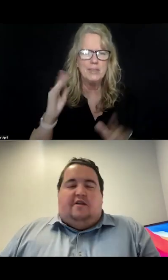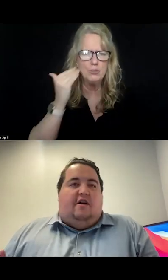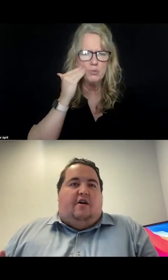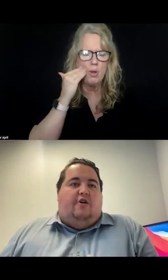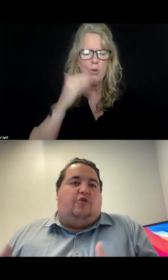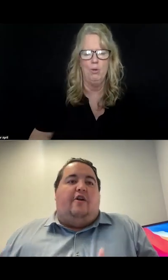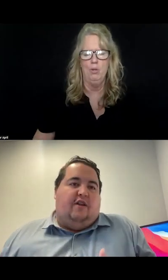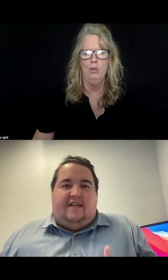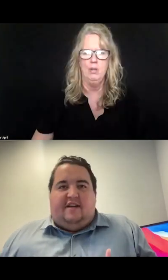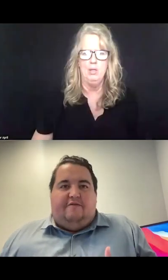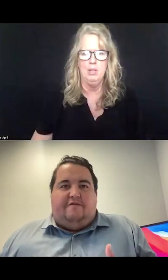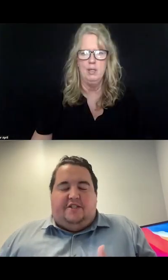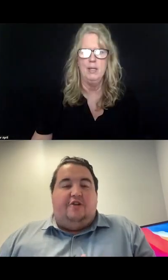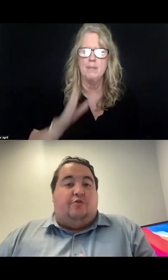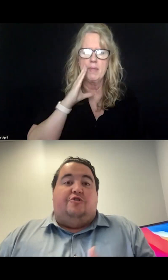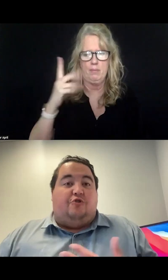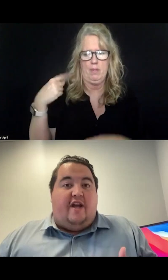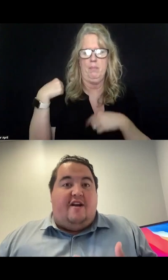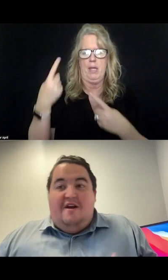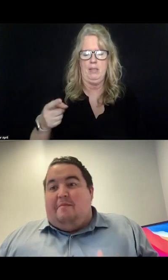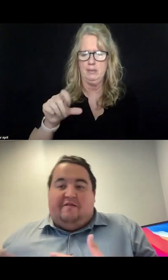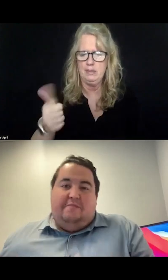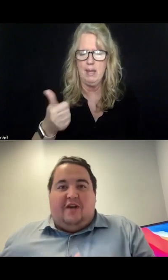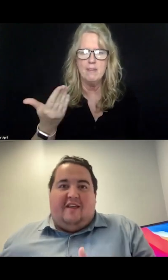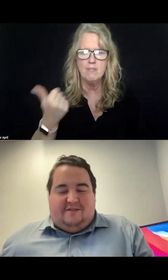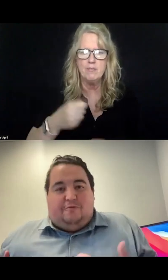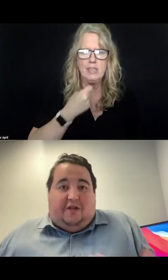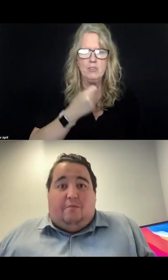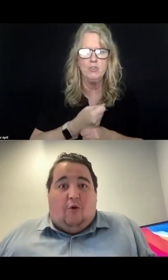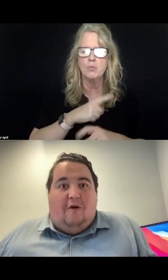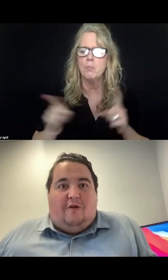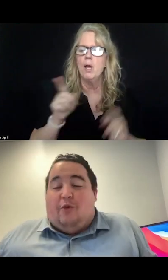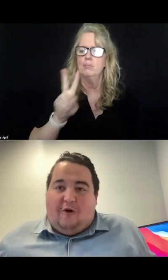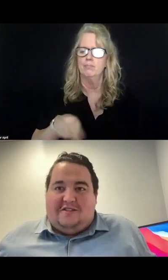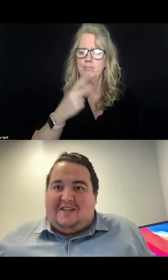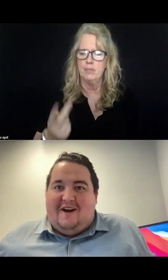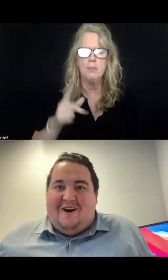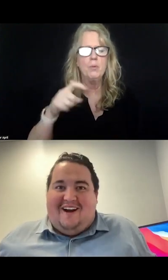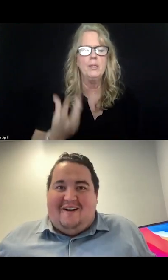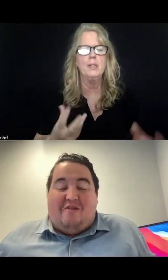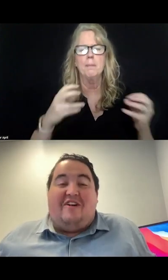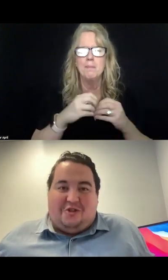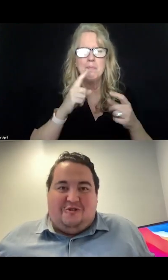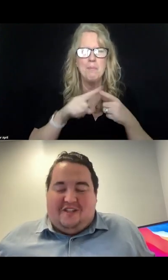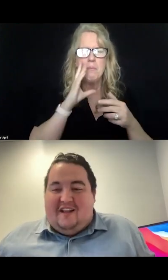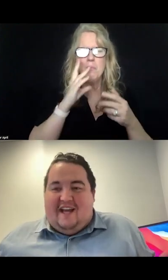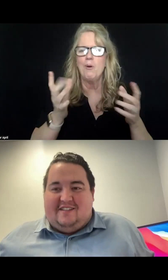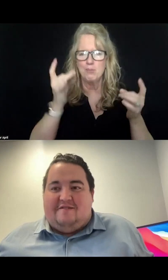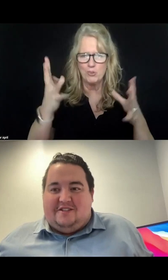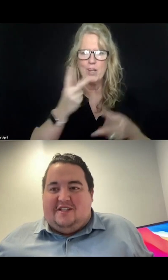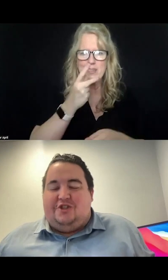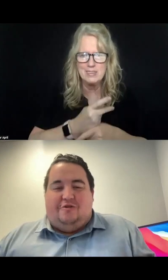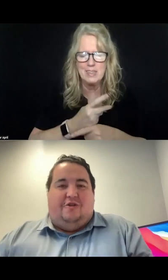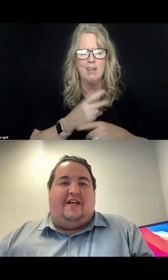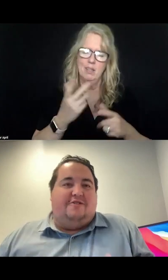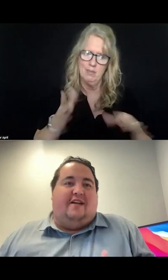really a trend over the last 10, 15 years, which is great. But the flip side of that is we need more crisis care professionals, and that's